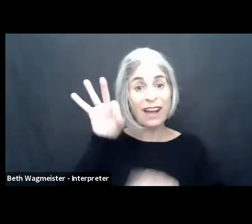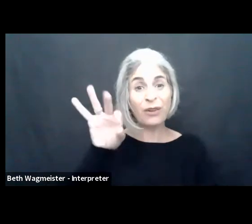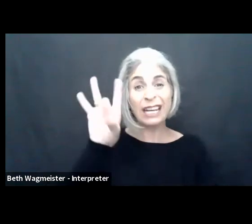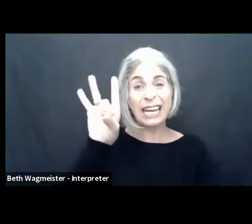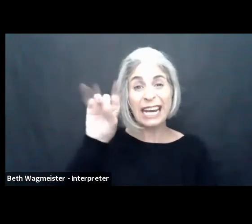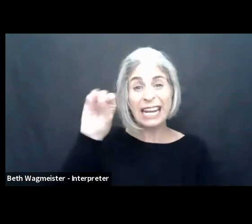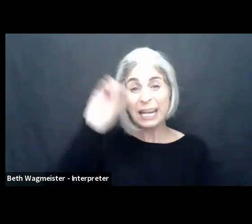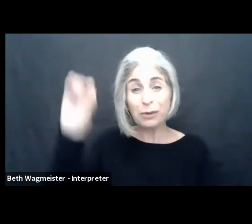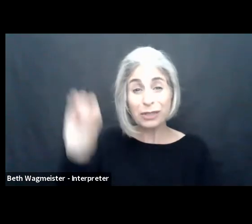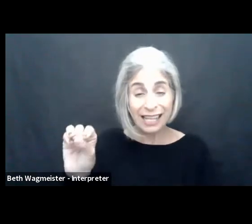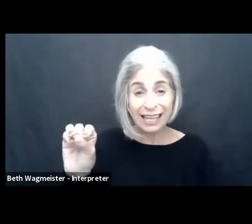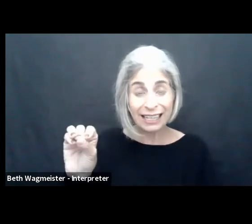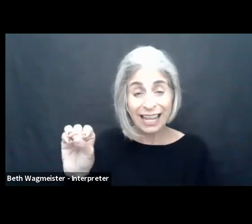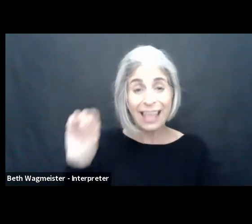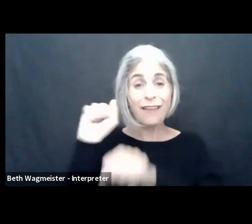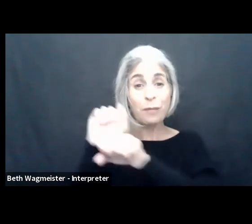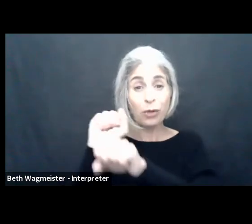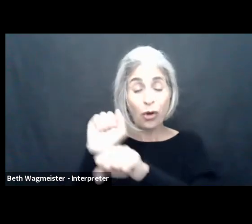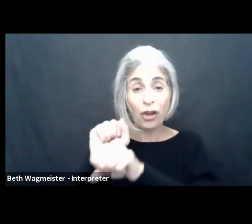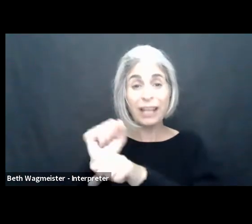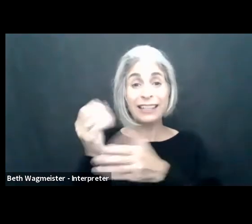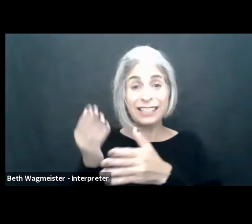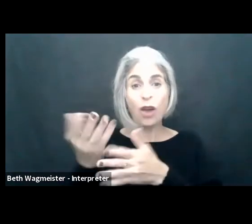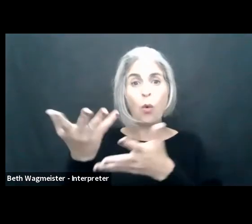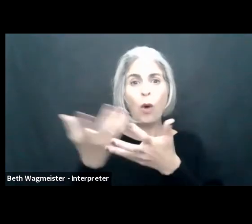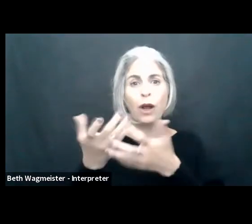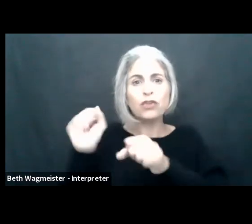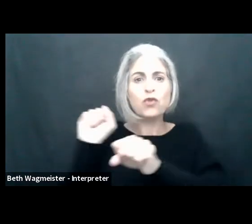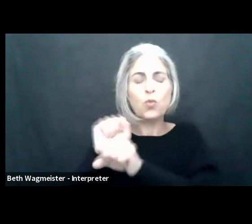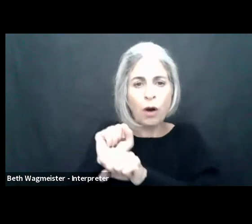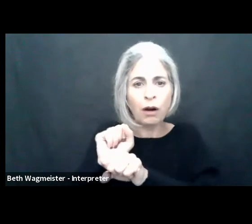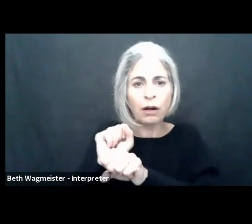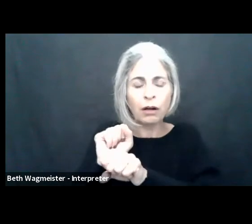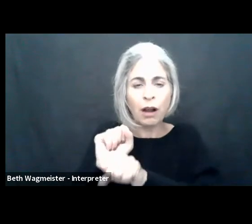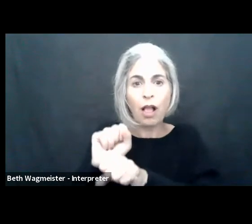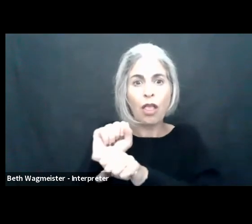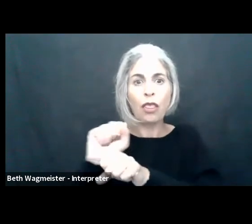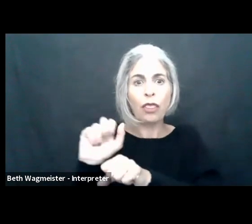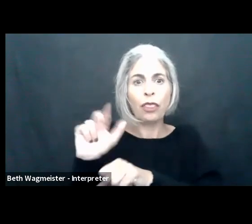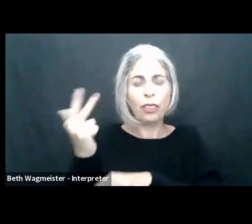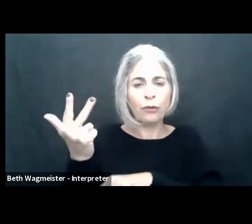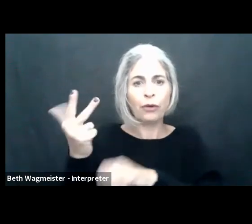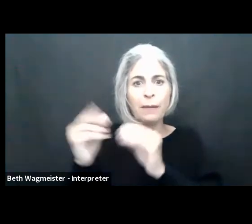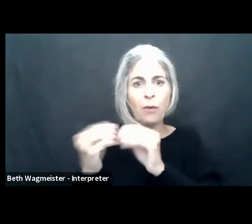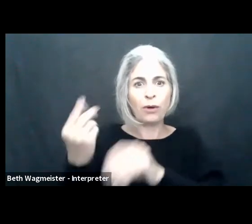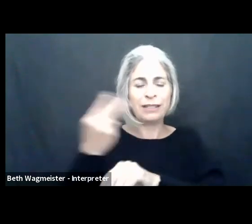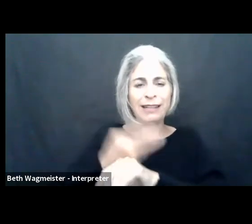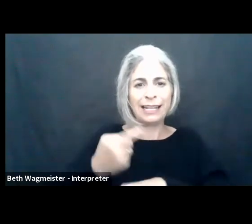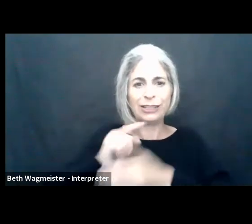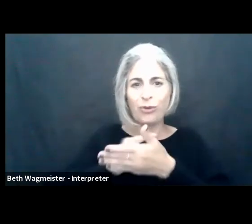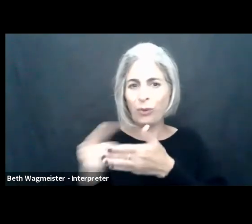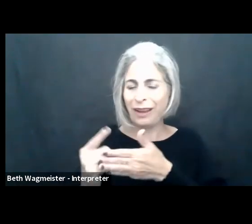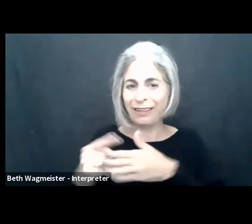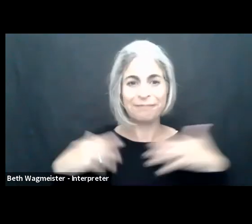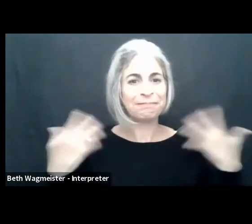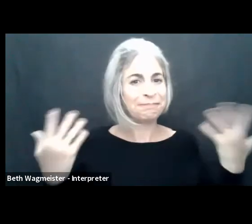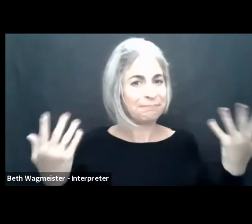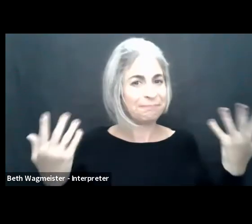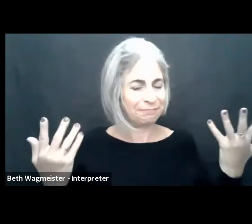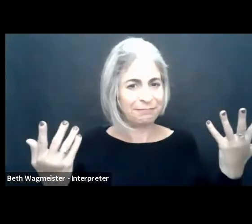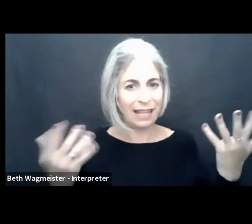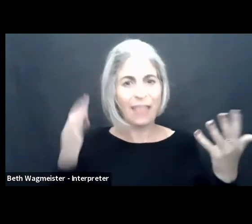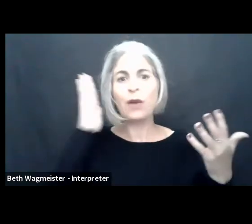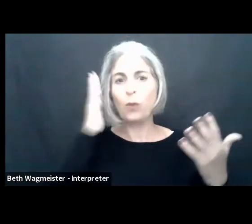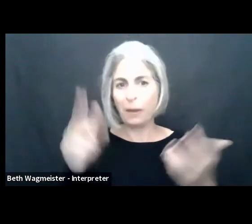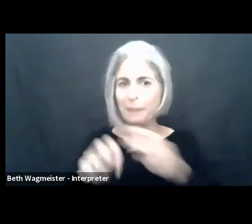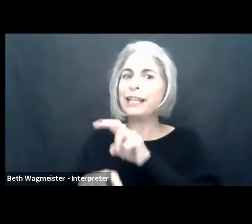80% of employees wanted to work 3 or more days a week. So there is going to be a shift,